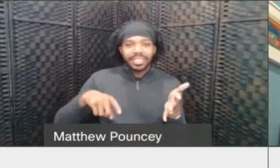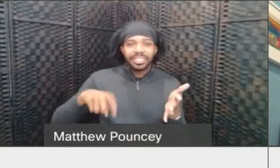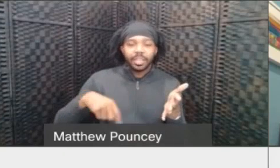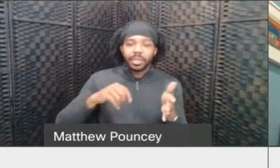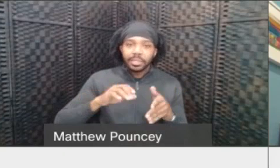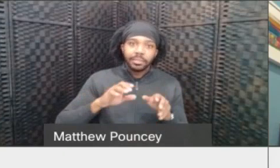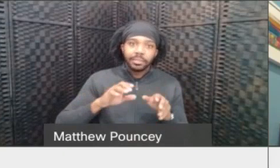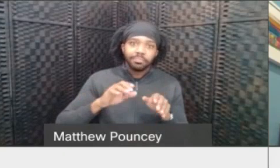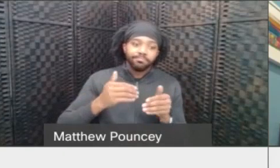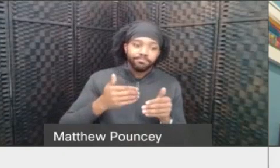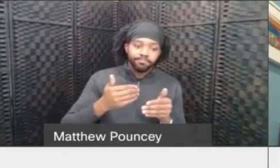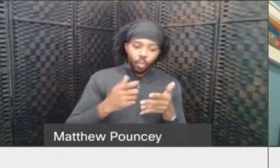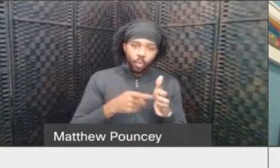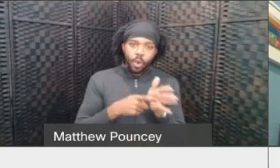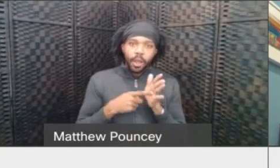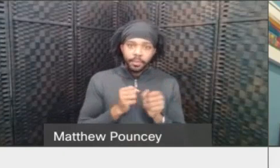has any gaps in